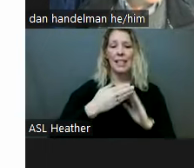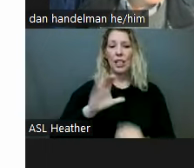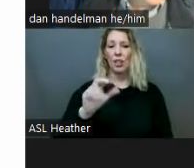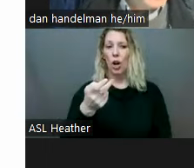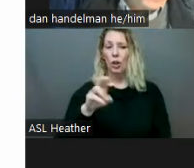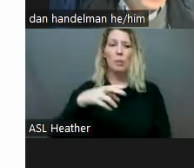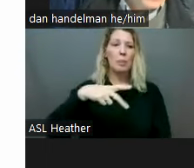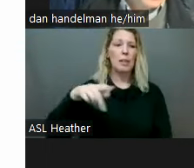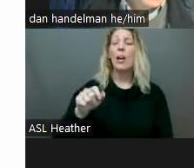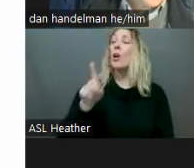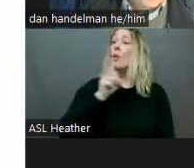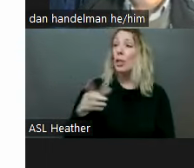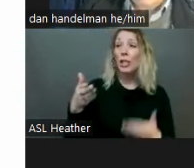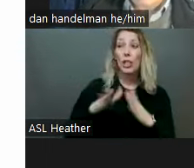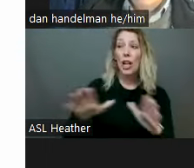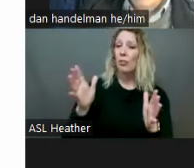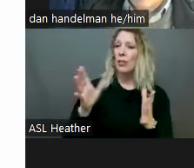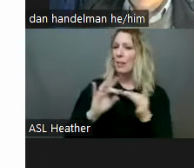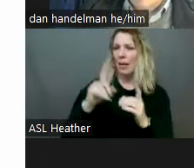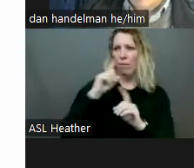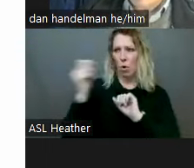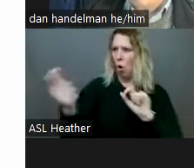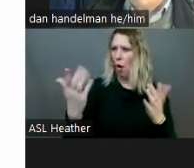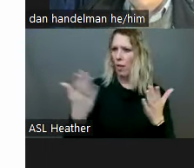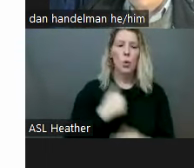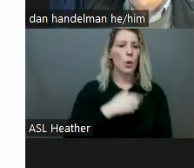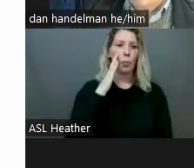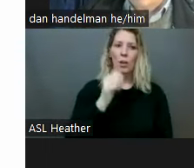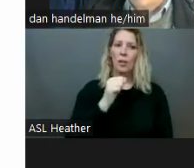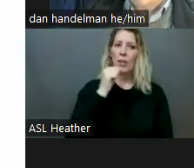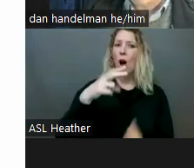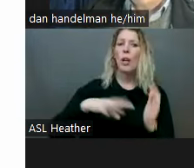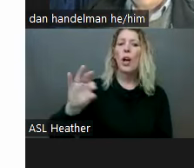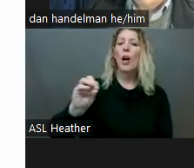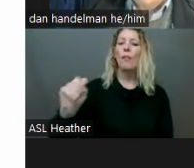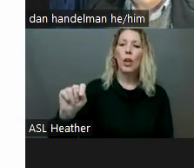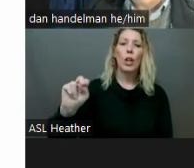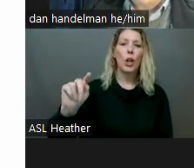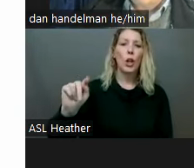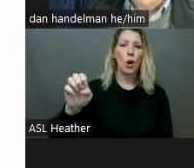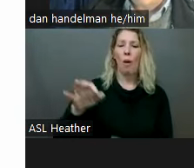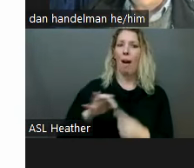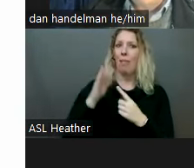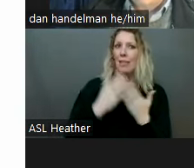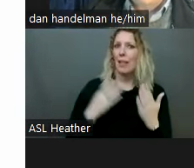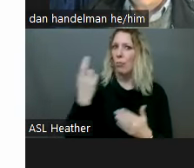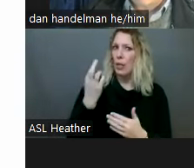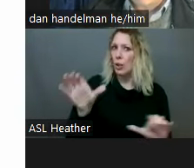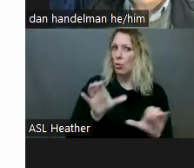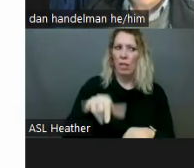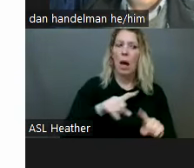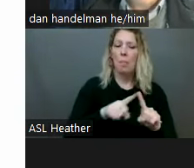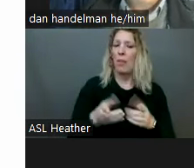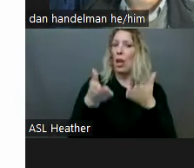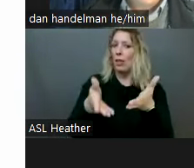I think generally speaking, this is for everybody to hear. We're not going to read the footnotes unless there's some reason to do so, but they're